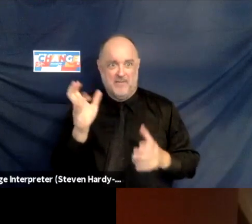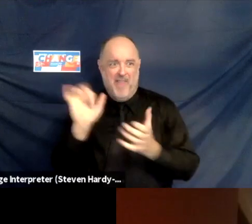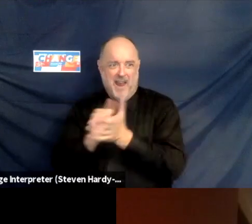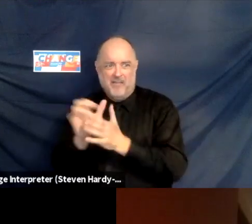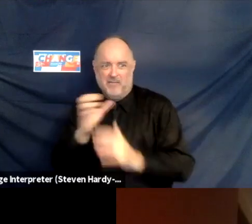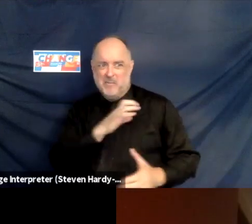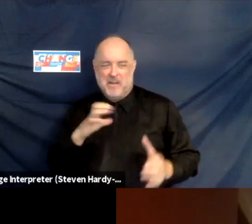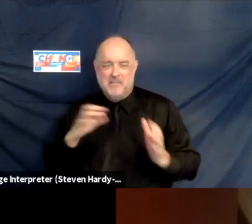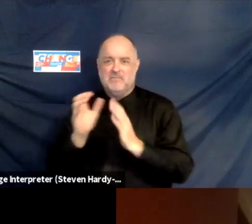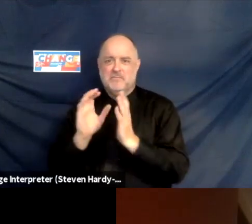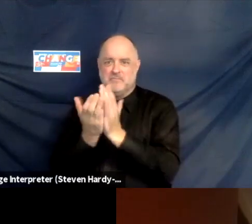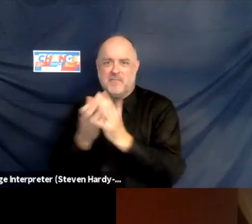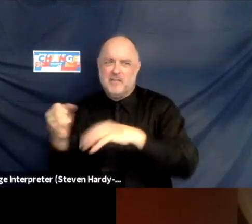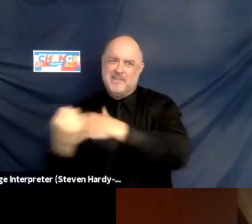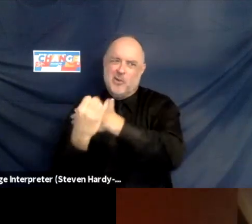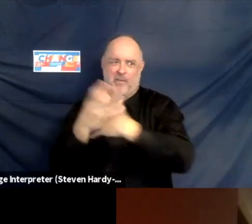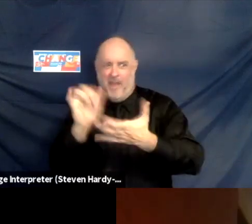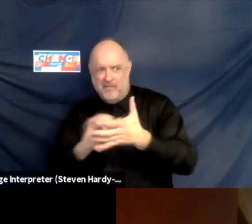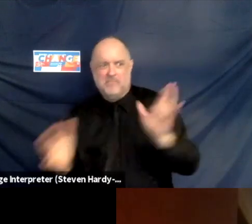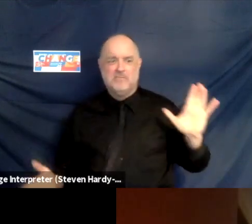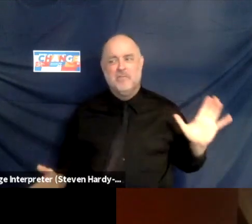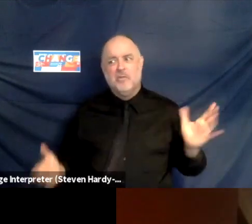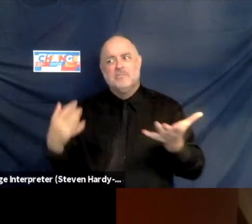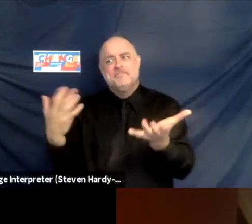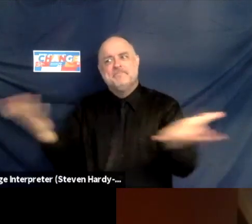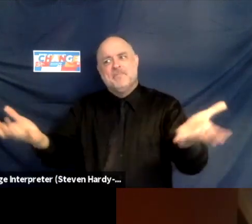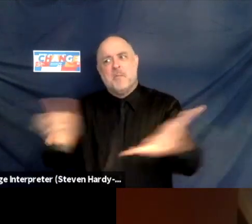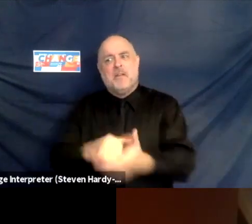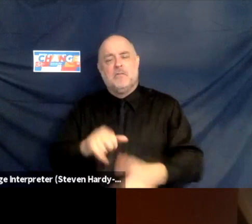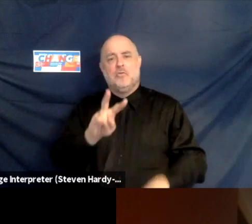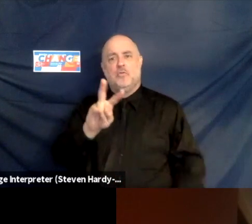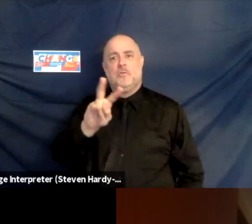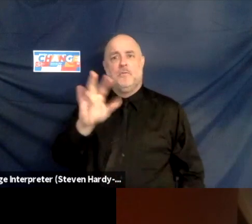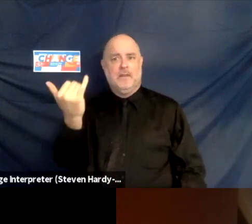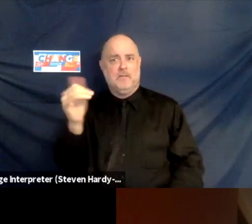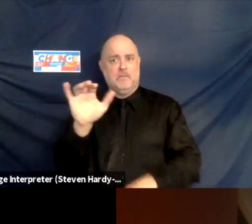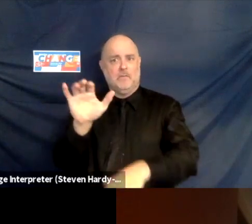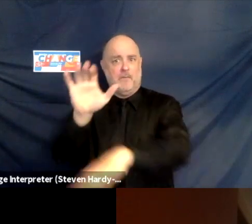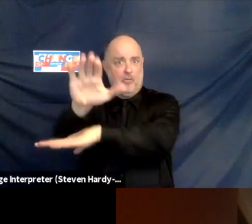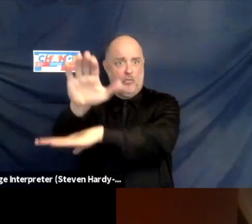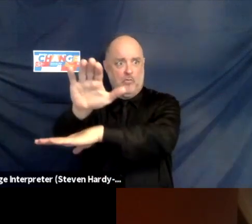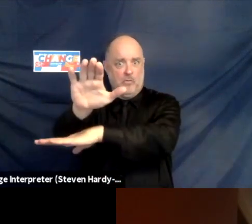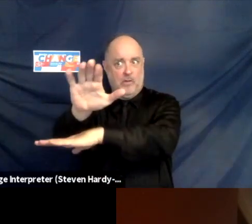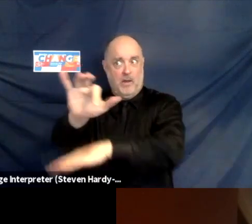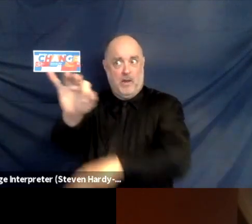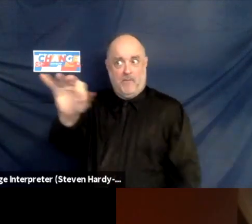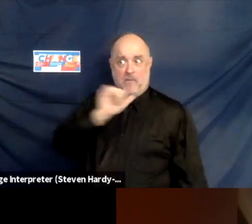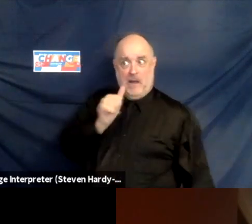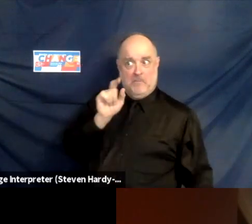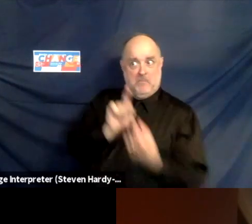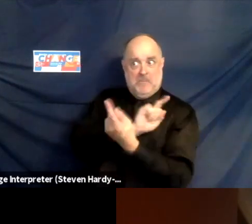So or comments on it. So there's a conversation today at 2:15. If you're not meeting with your members of Congress during that